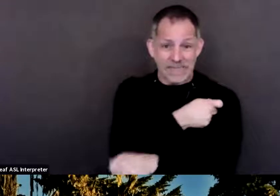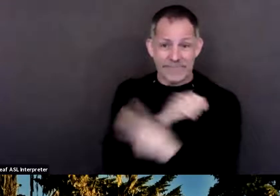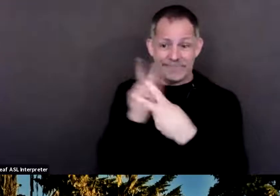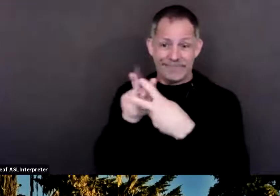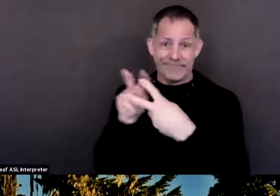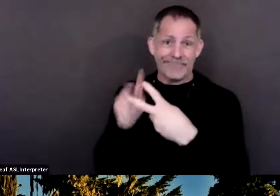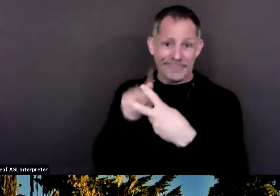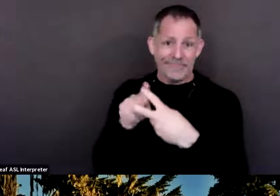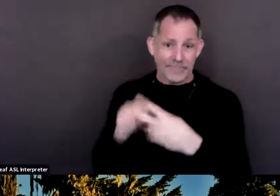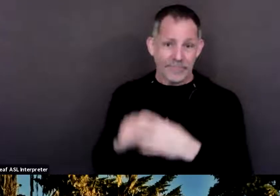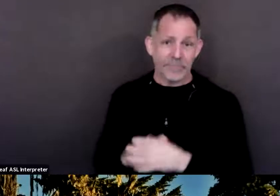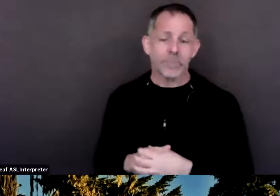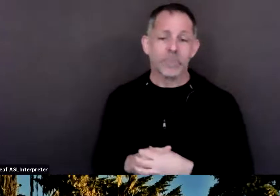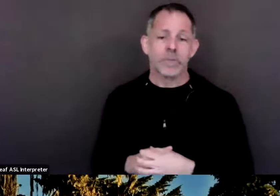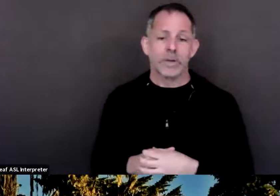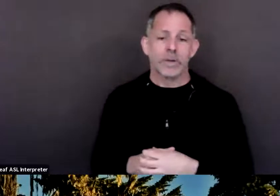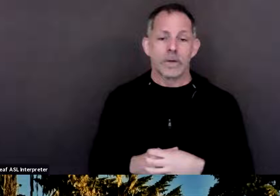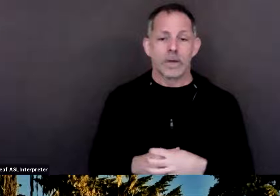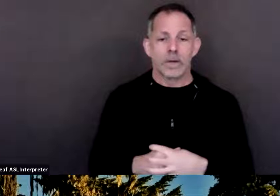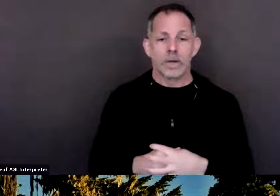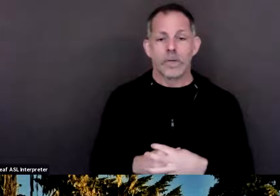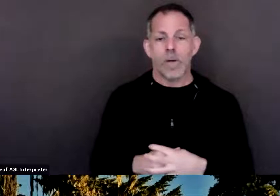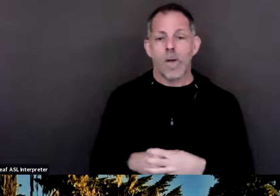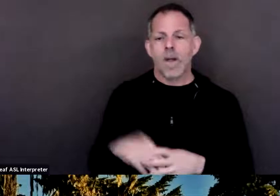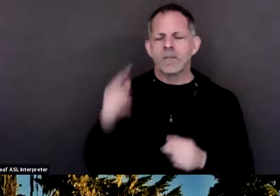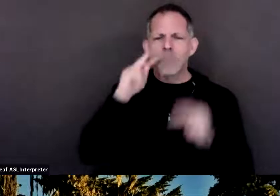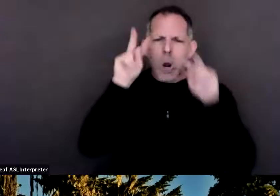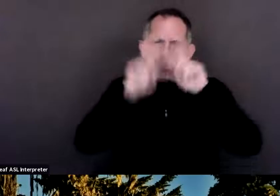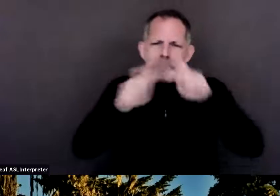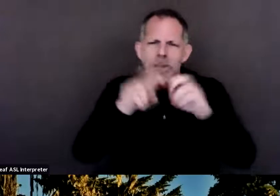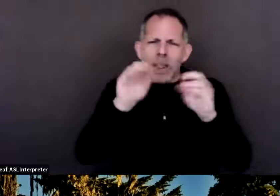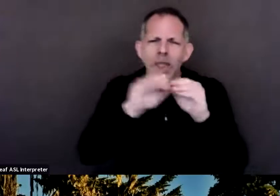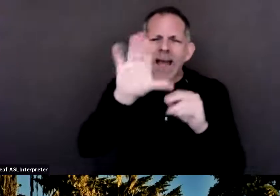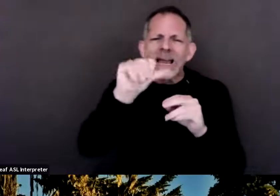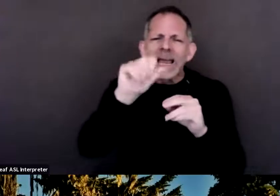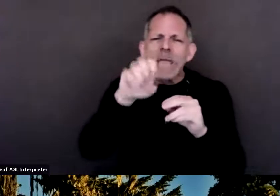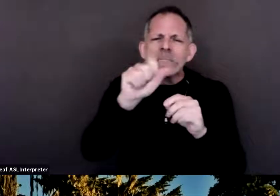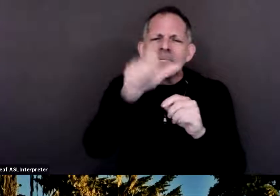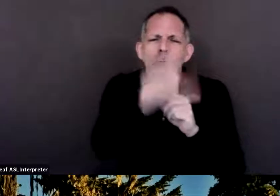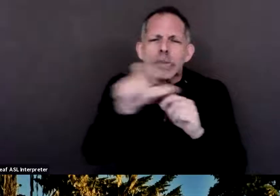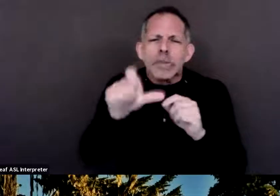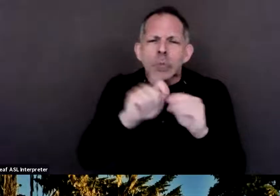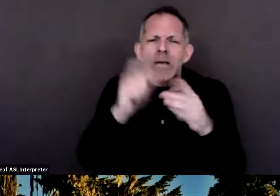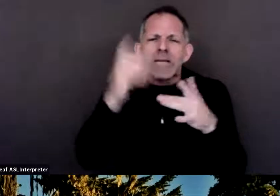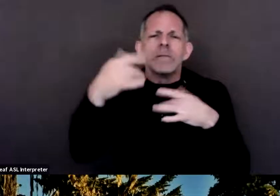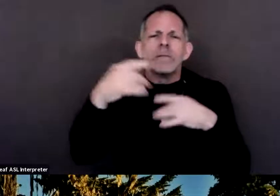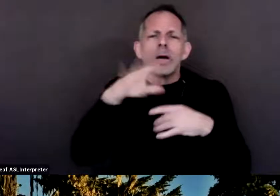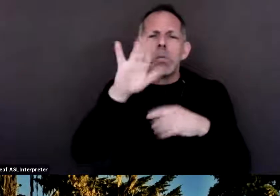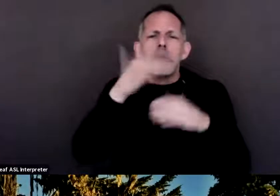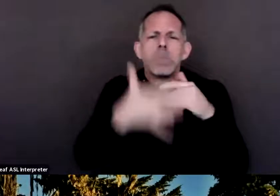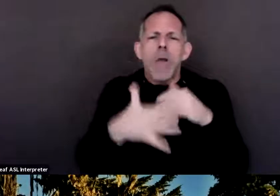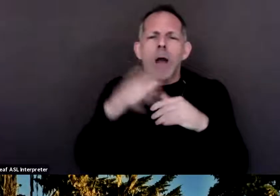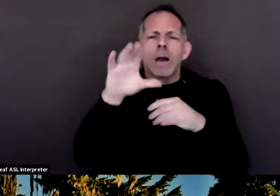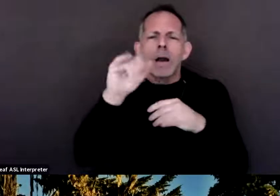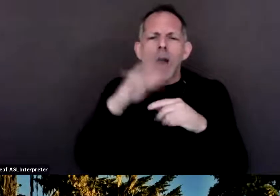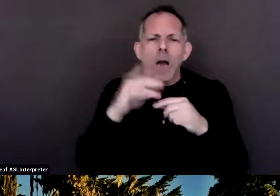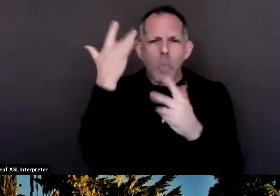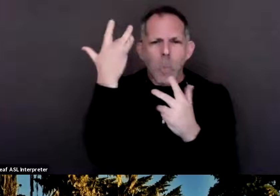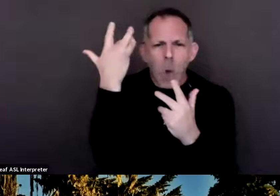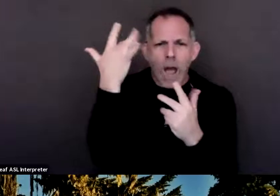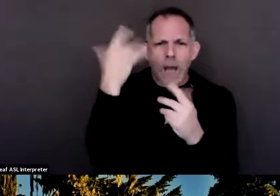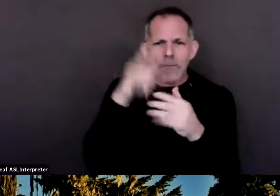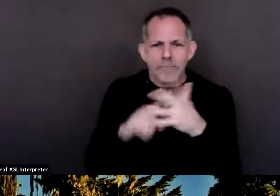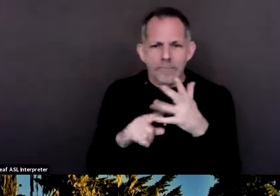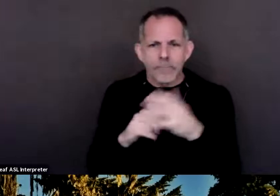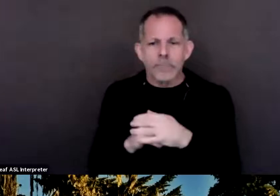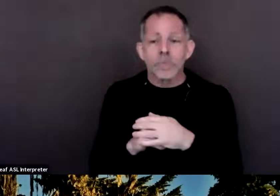specific cases that have occurred. So my understanding is they assigned the CD staff, go do it,